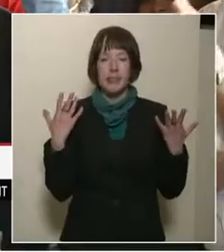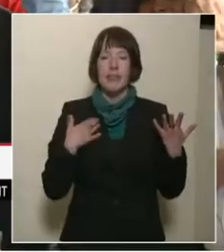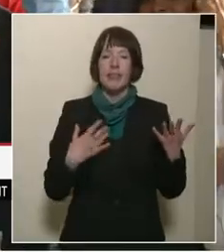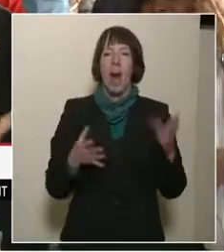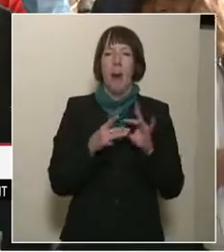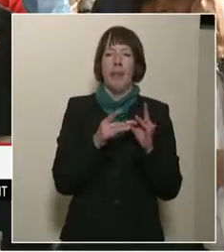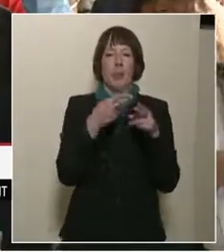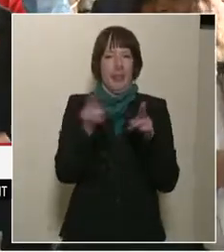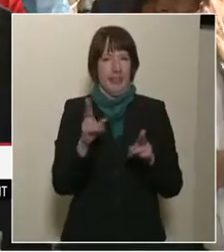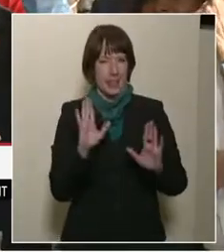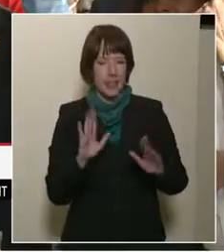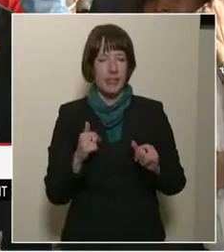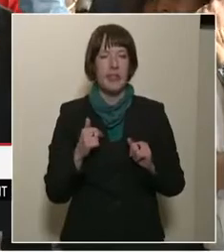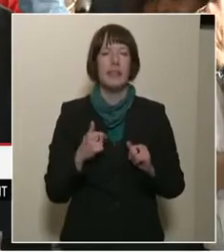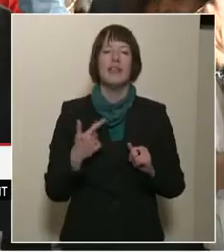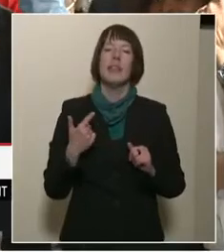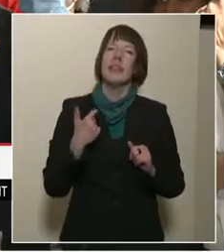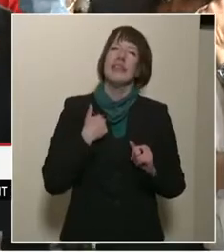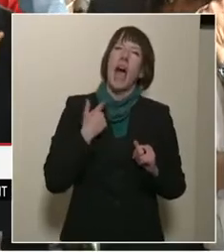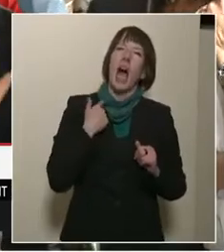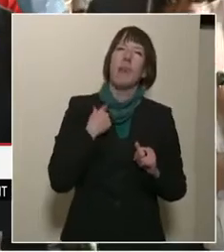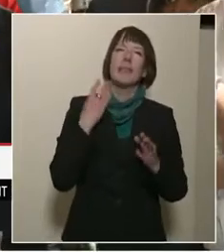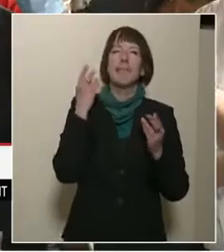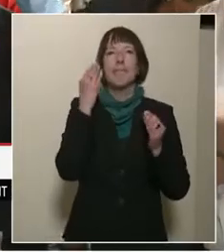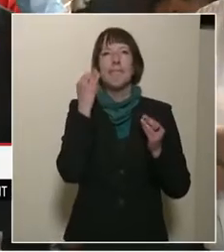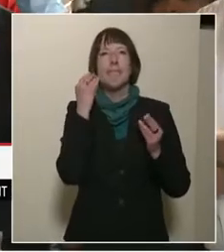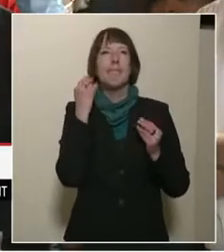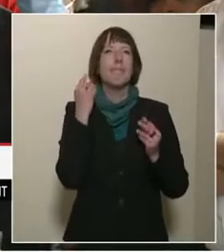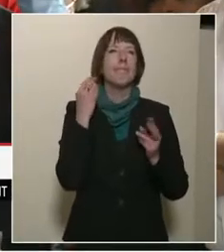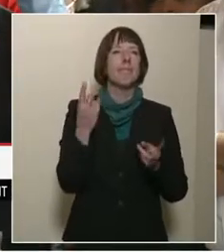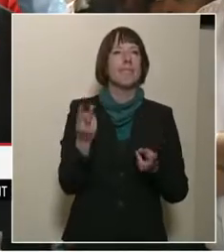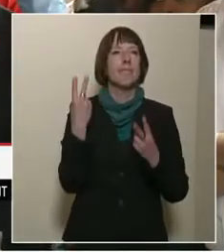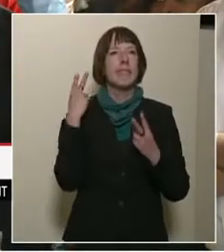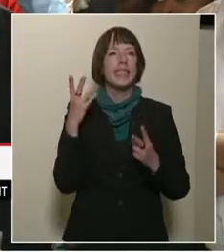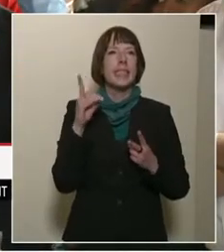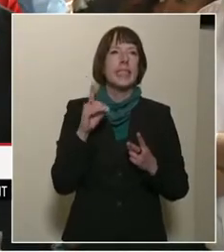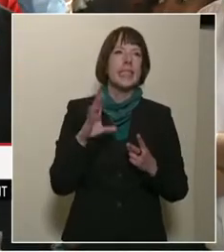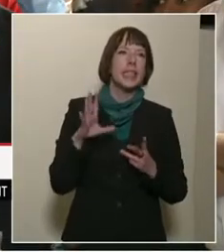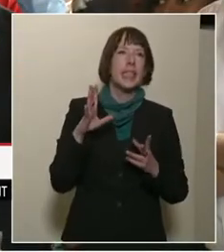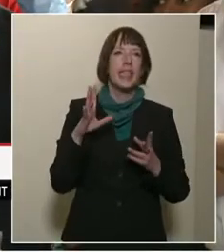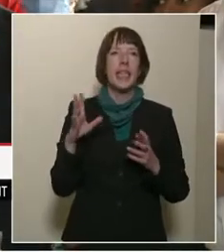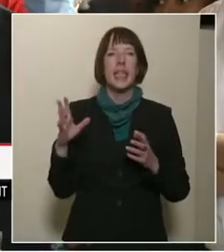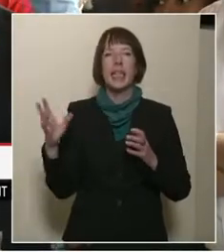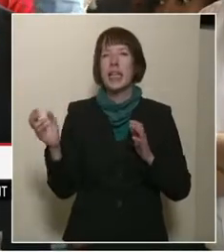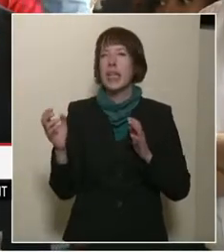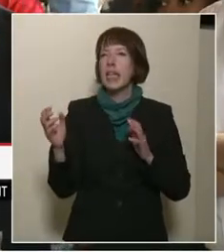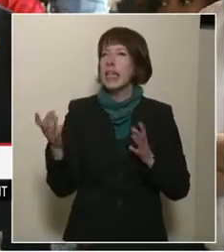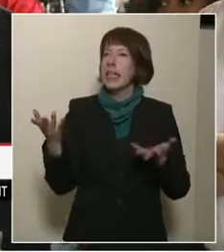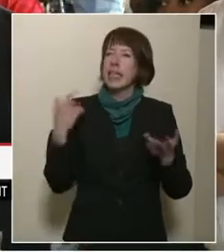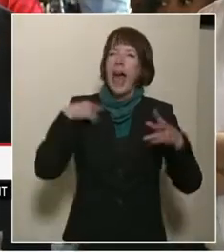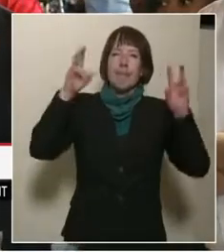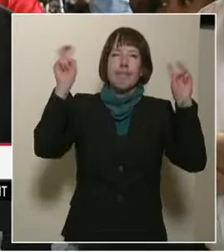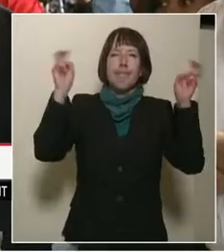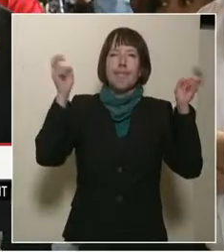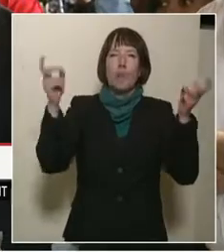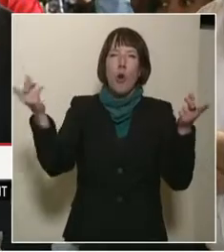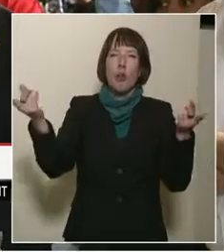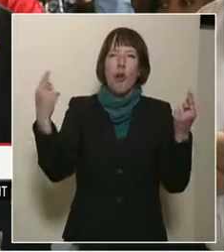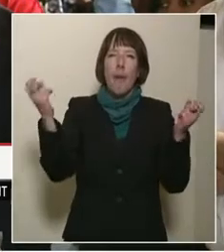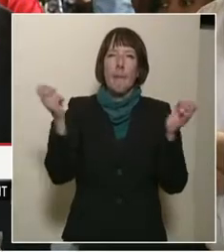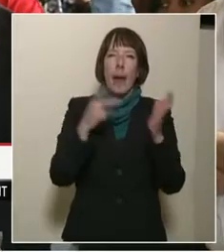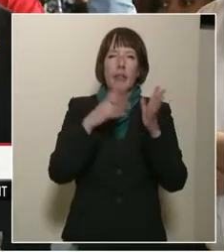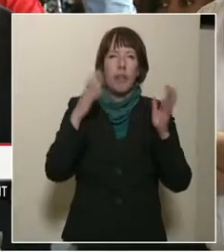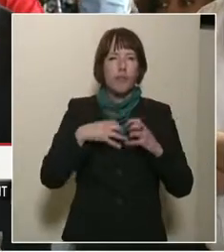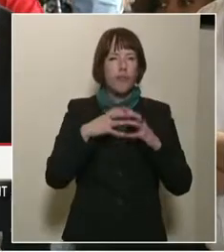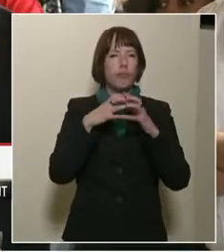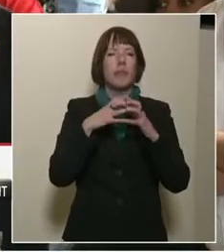was reflecting on, being the district of comebacks. Like, I was thinking this morning, I feel bad for other